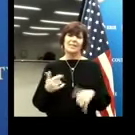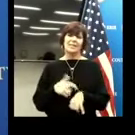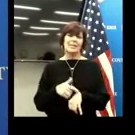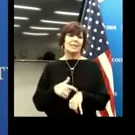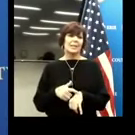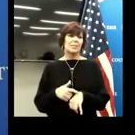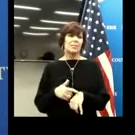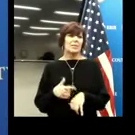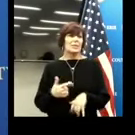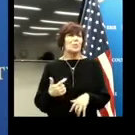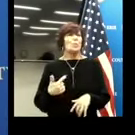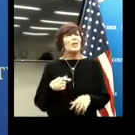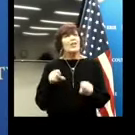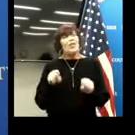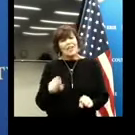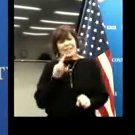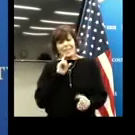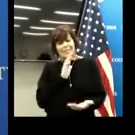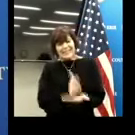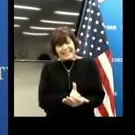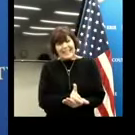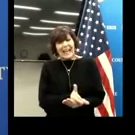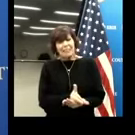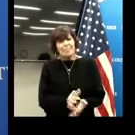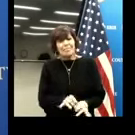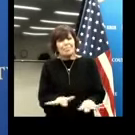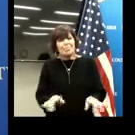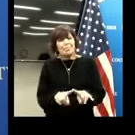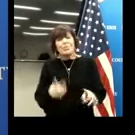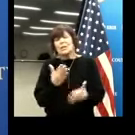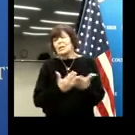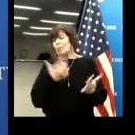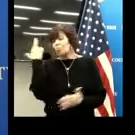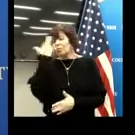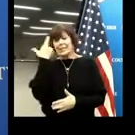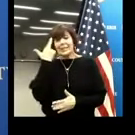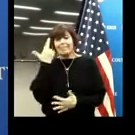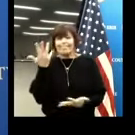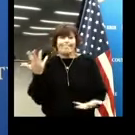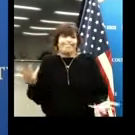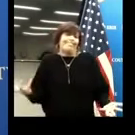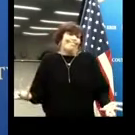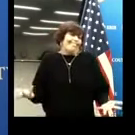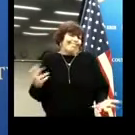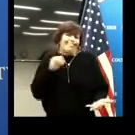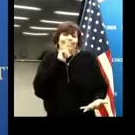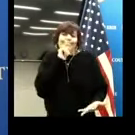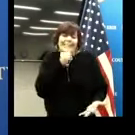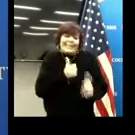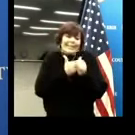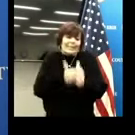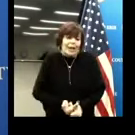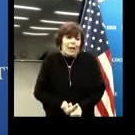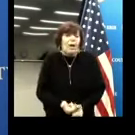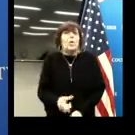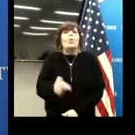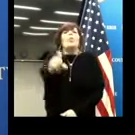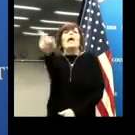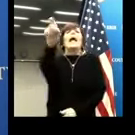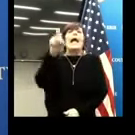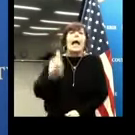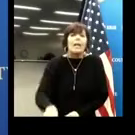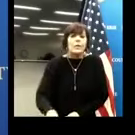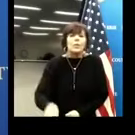we could have stemmed the tide, but for some reason this community, we just weren't able to do it. We have to do it, folks. We have